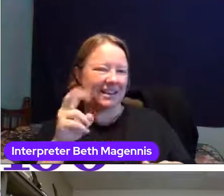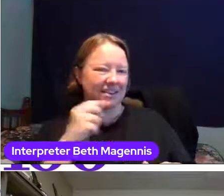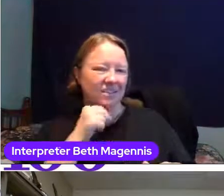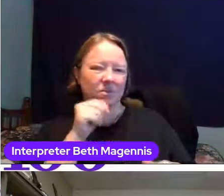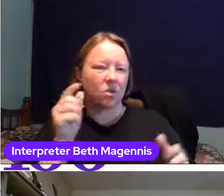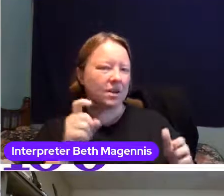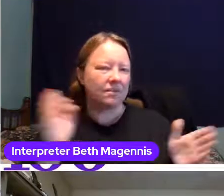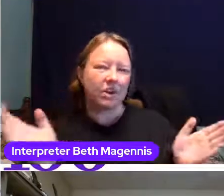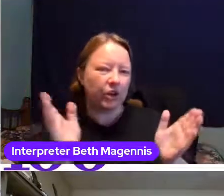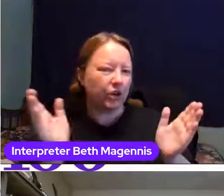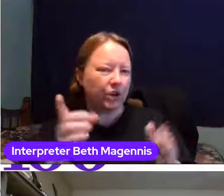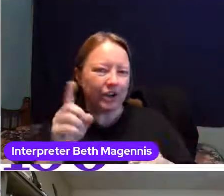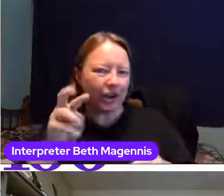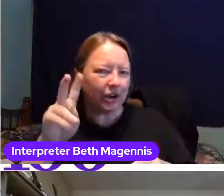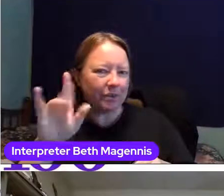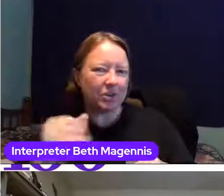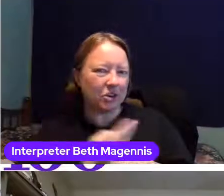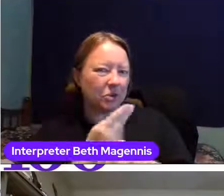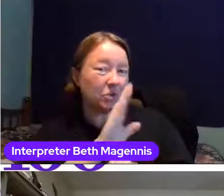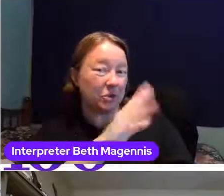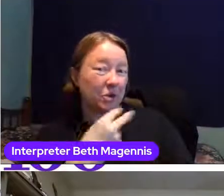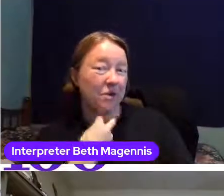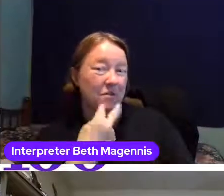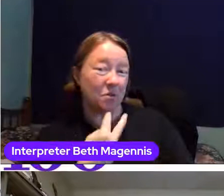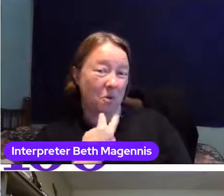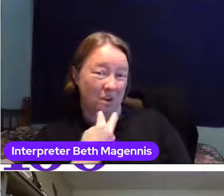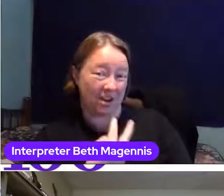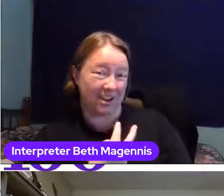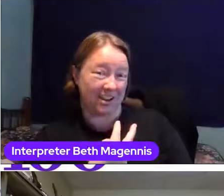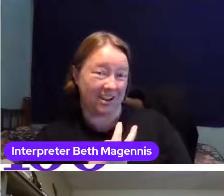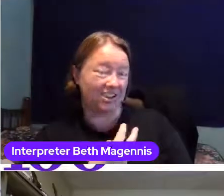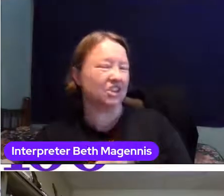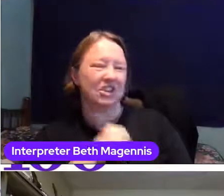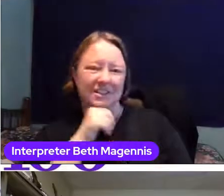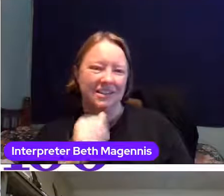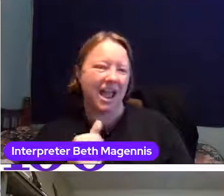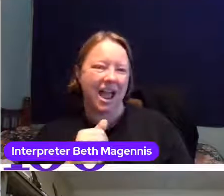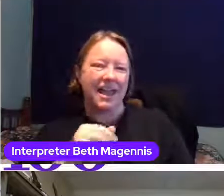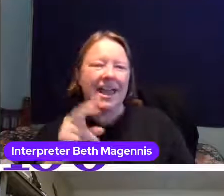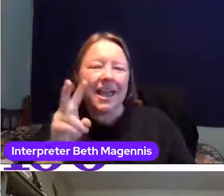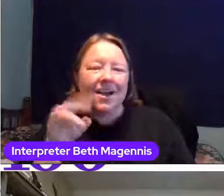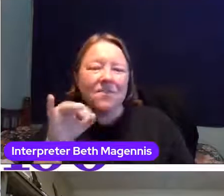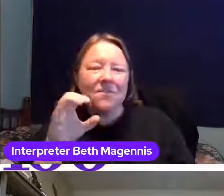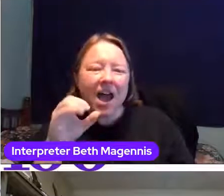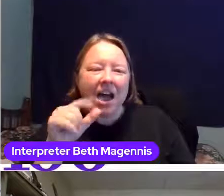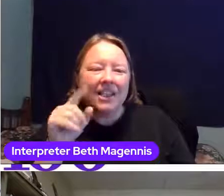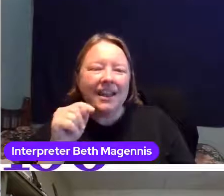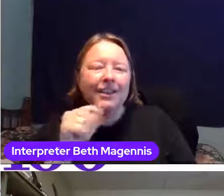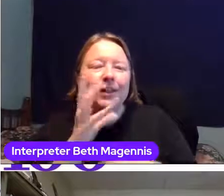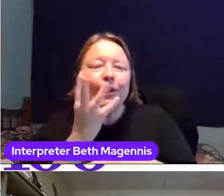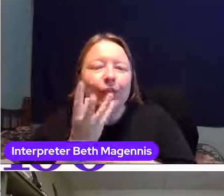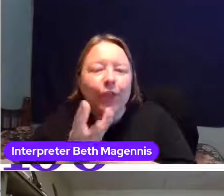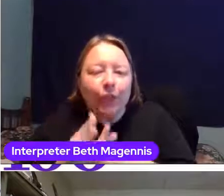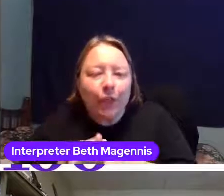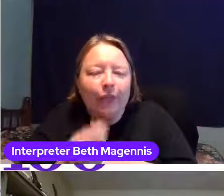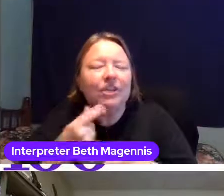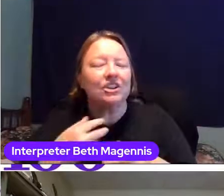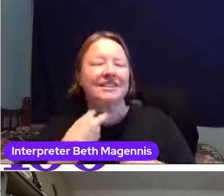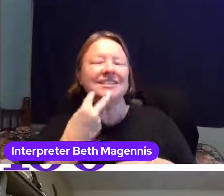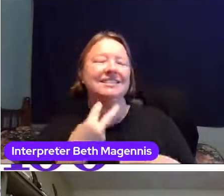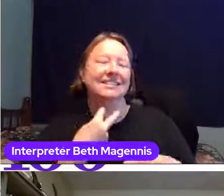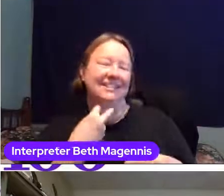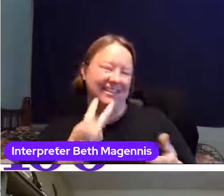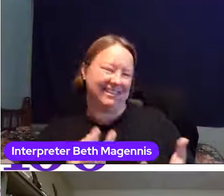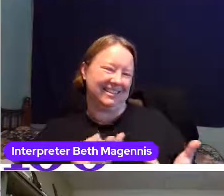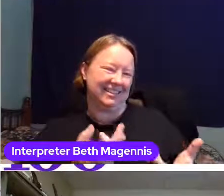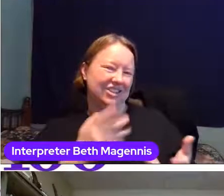encourage Dr. Kimberly to use her voice. She is not a shrinking violet. She is a singing violet to talk